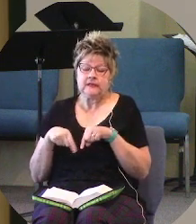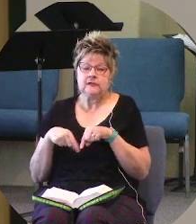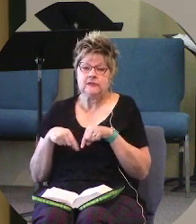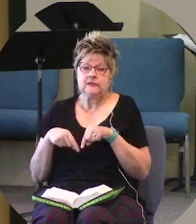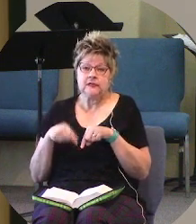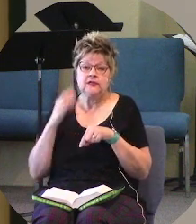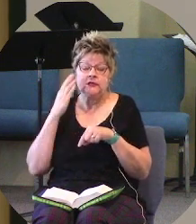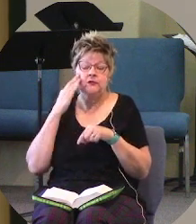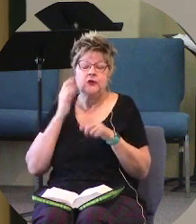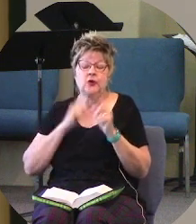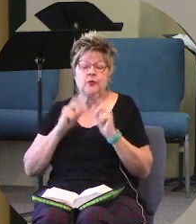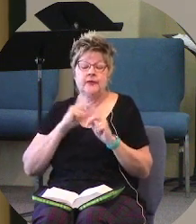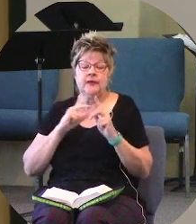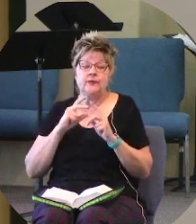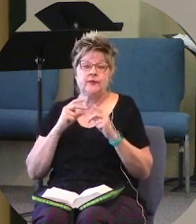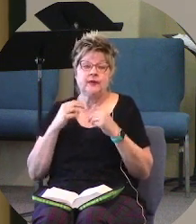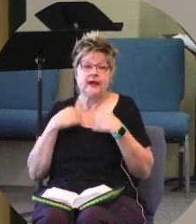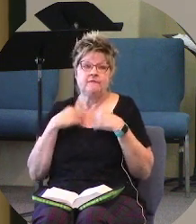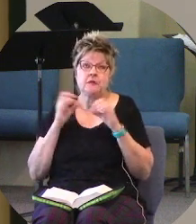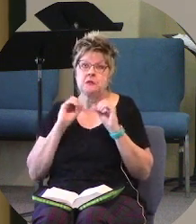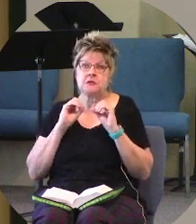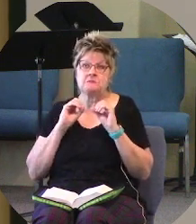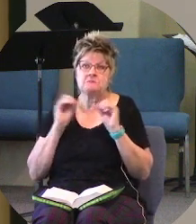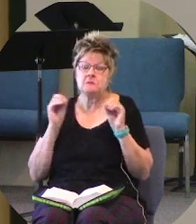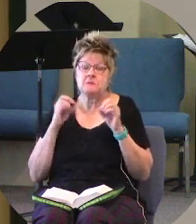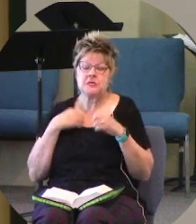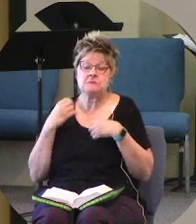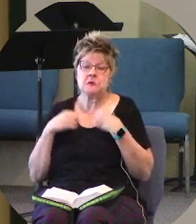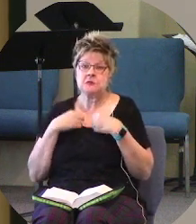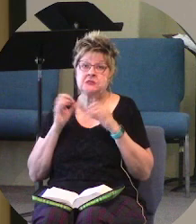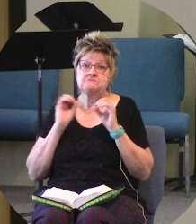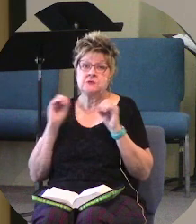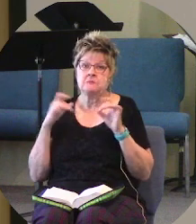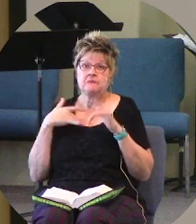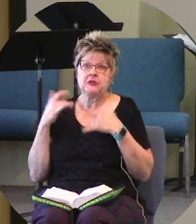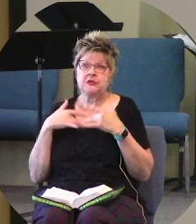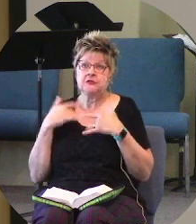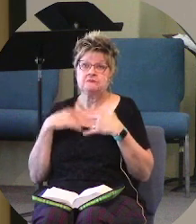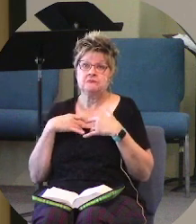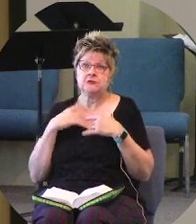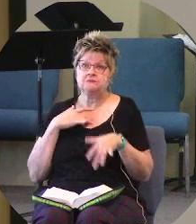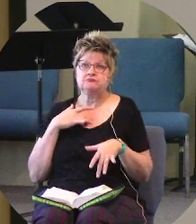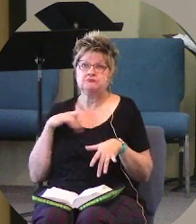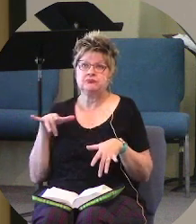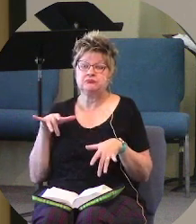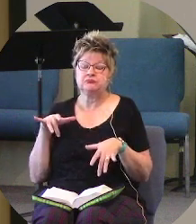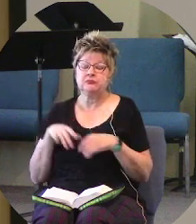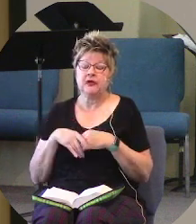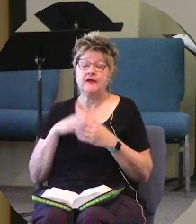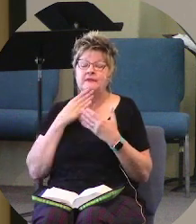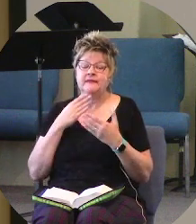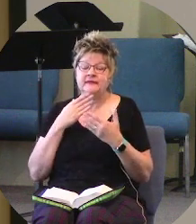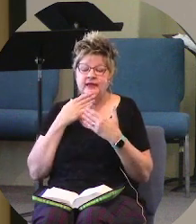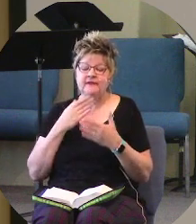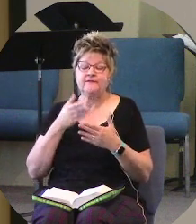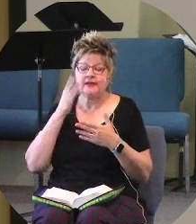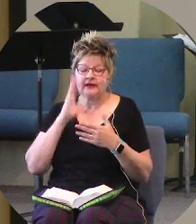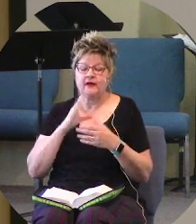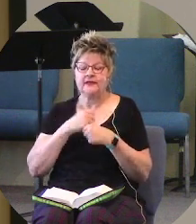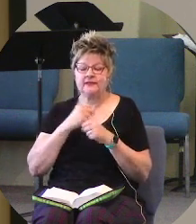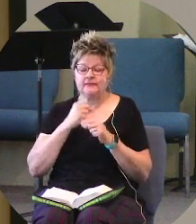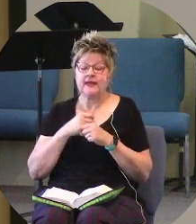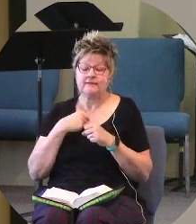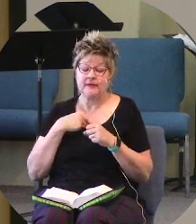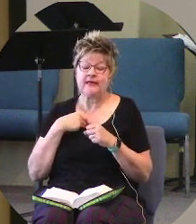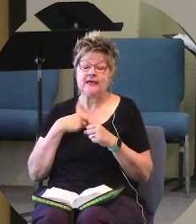Do you know people that just have no feelings, no emotion? I I'm so thankful that God has made me an emotional